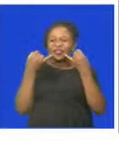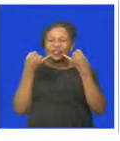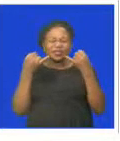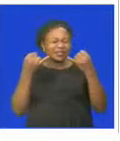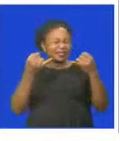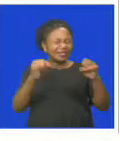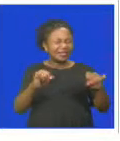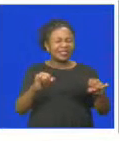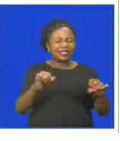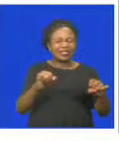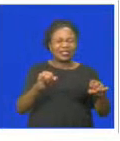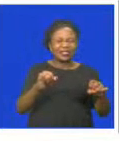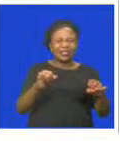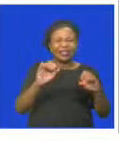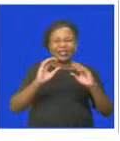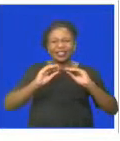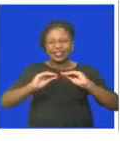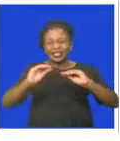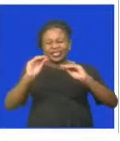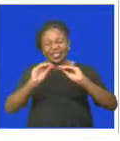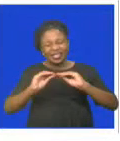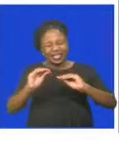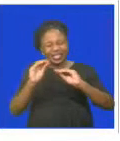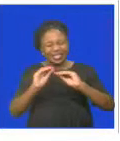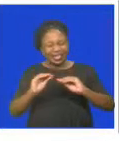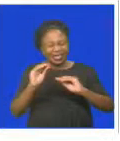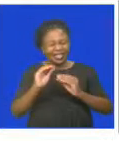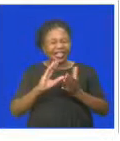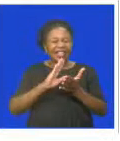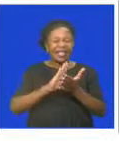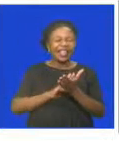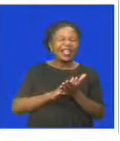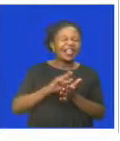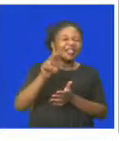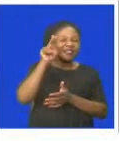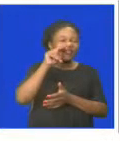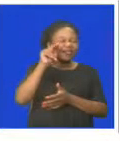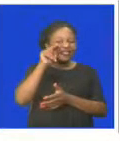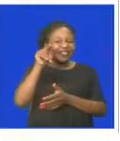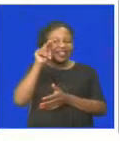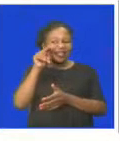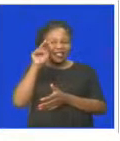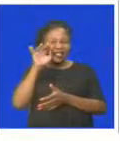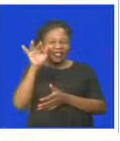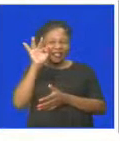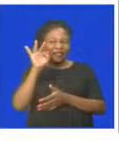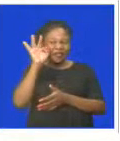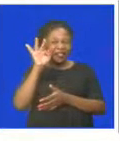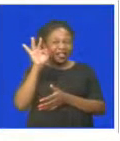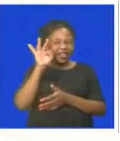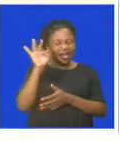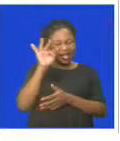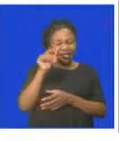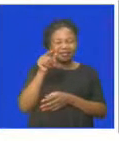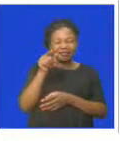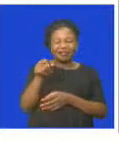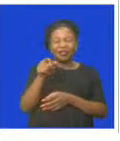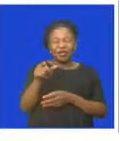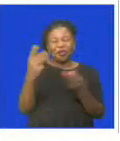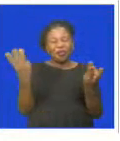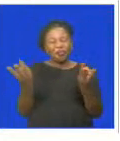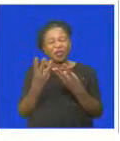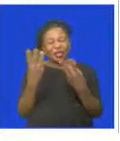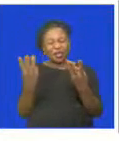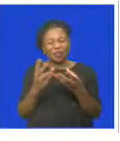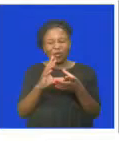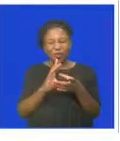educate, and entertain the listeners or viewers at home. The